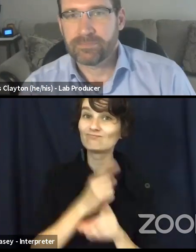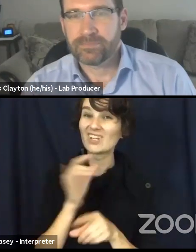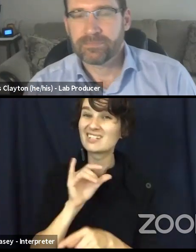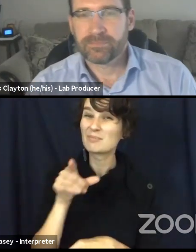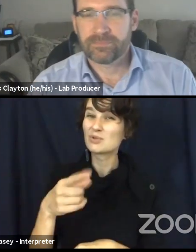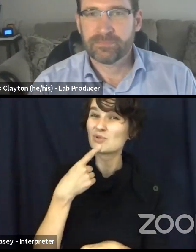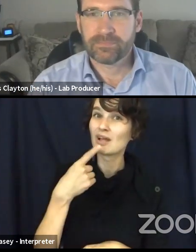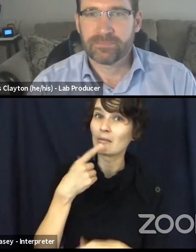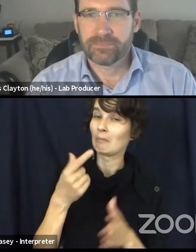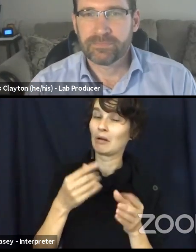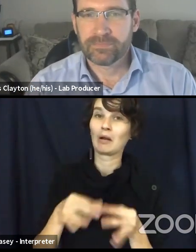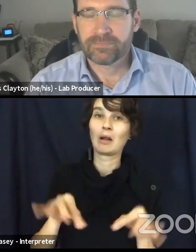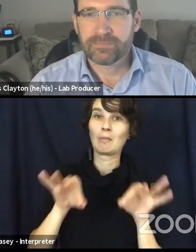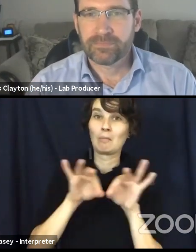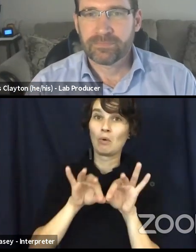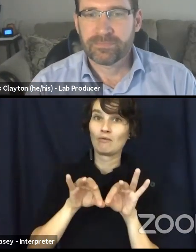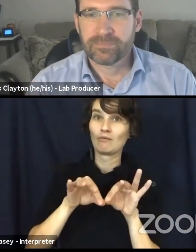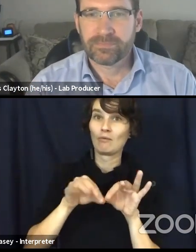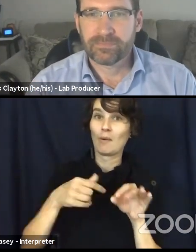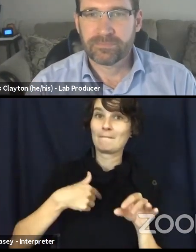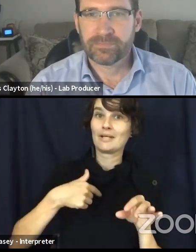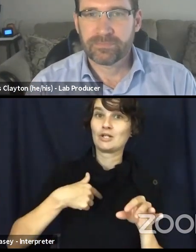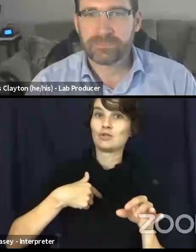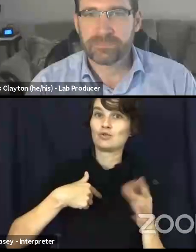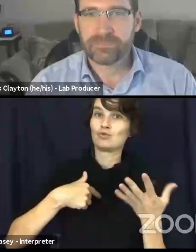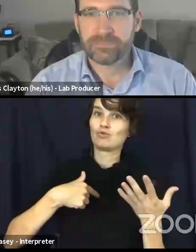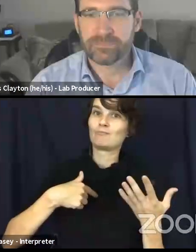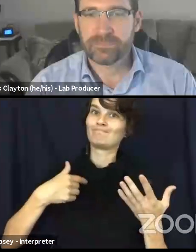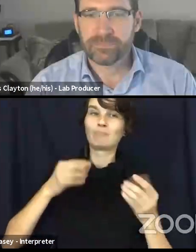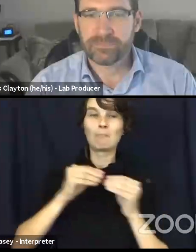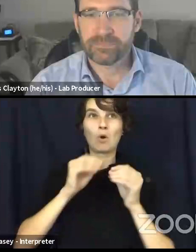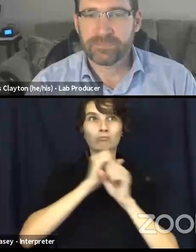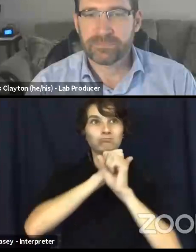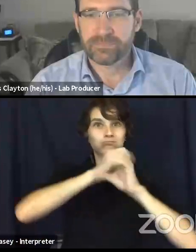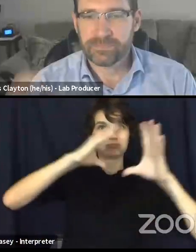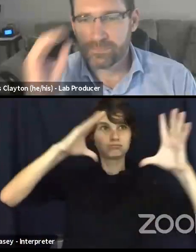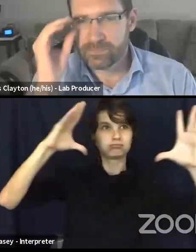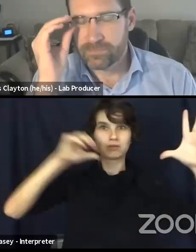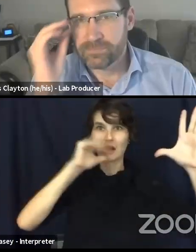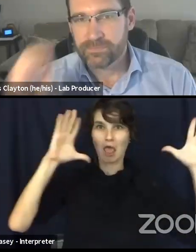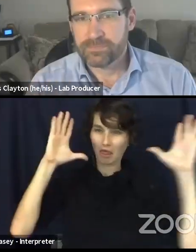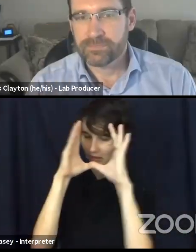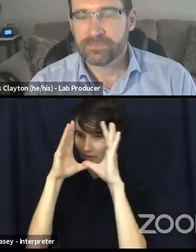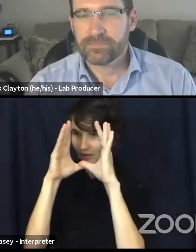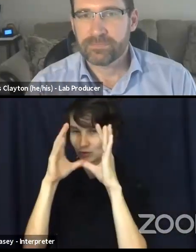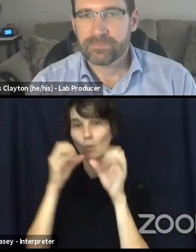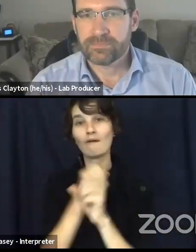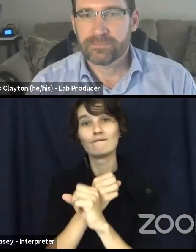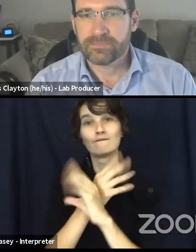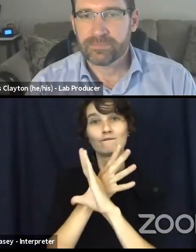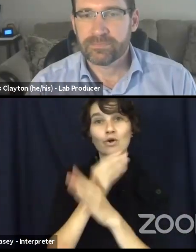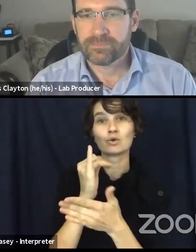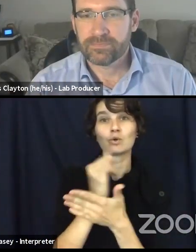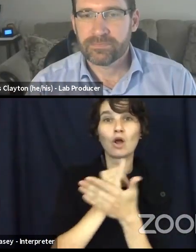nurture an expansive framework as opposed to a reductive one. So thinking of virtual engagements, virtual art, remote